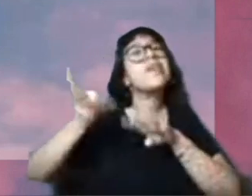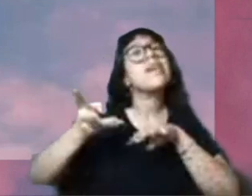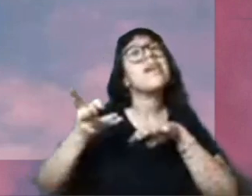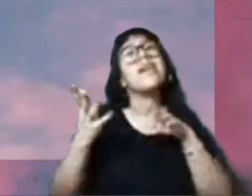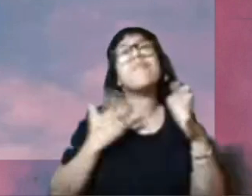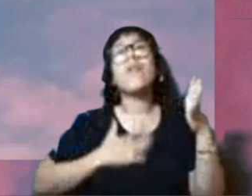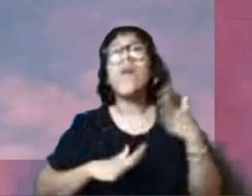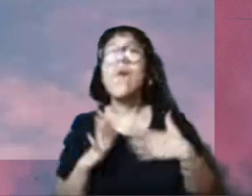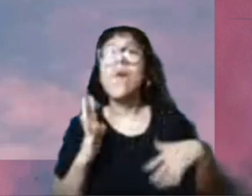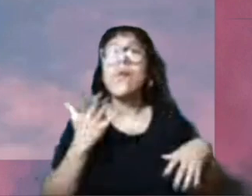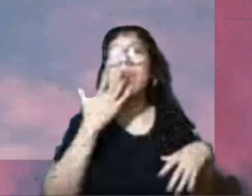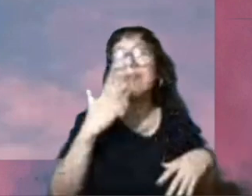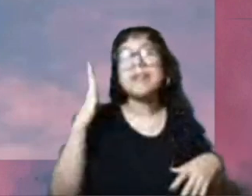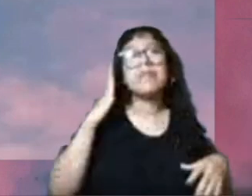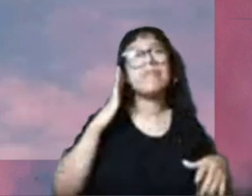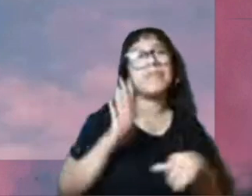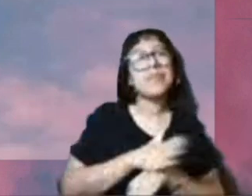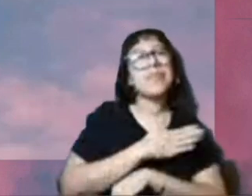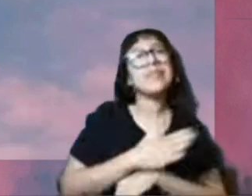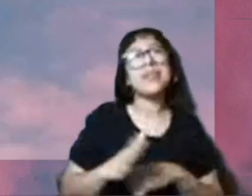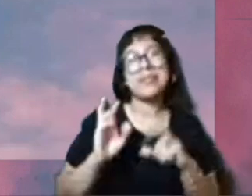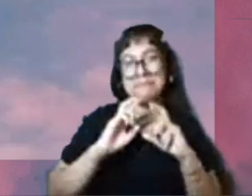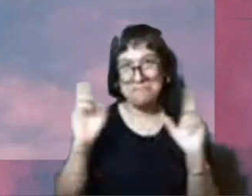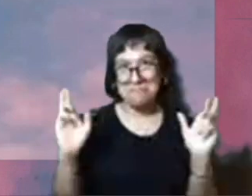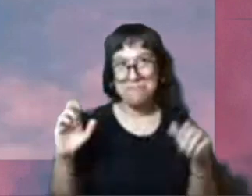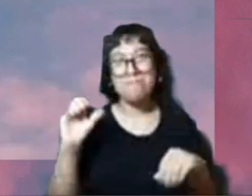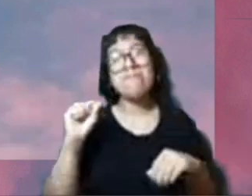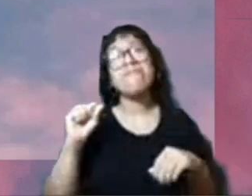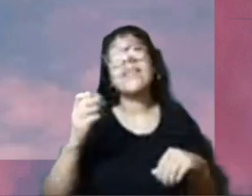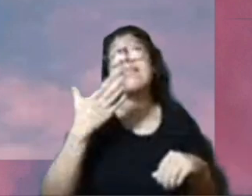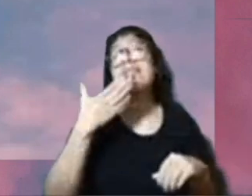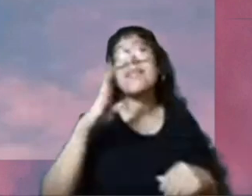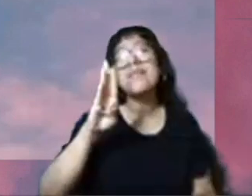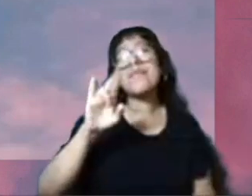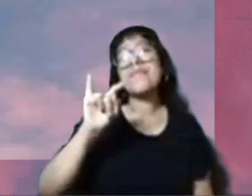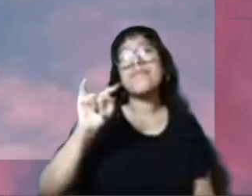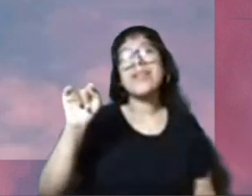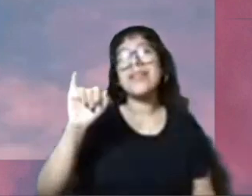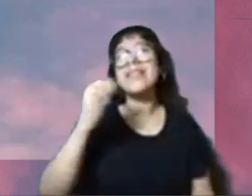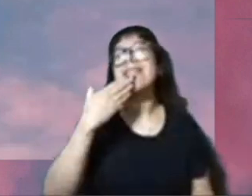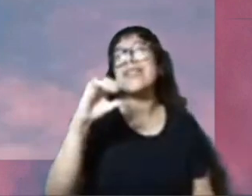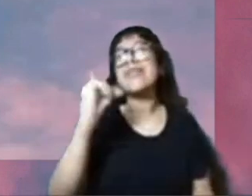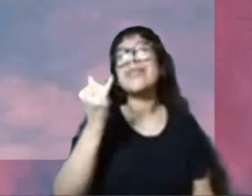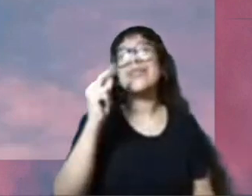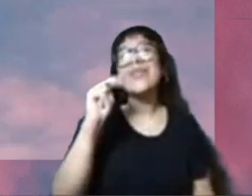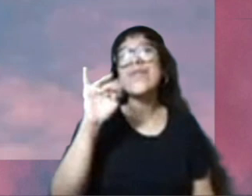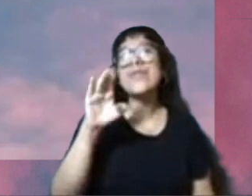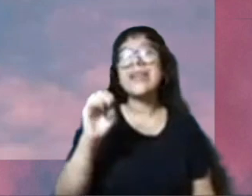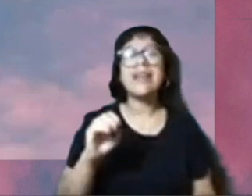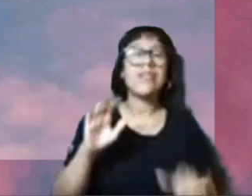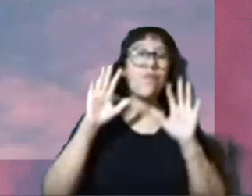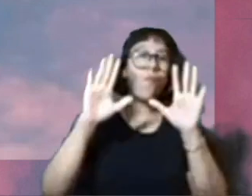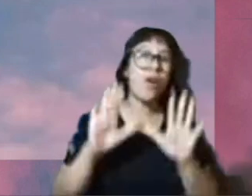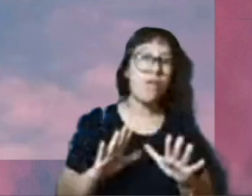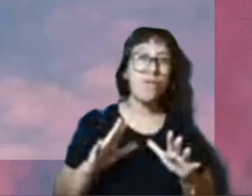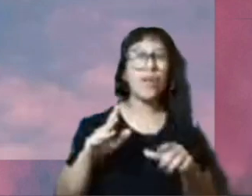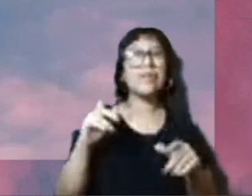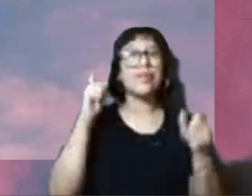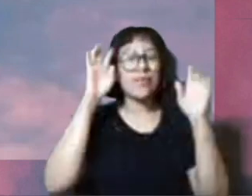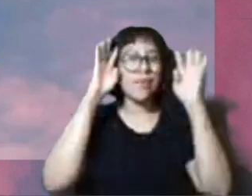clothes good music while you at it. Yeah, shout out Britt, shout out Joni, thank y'all. And the incredible creative